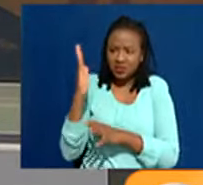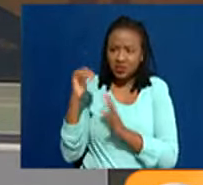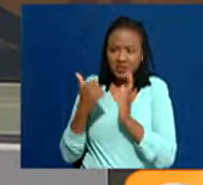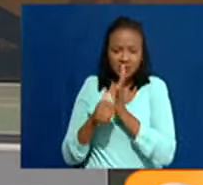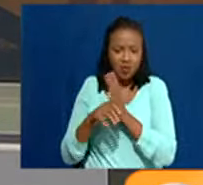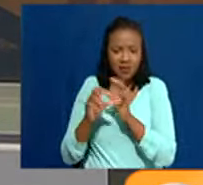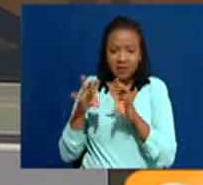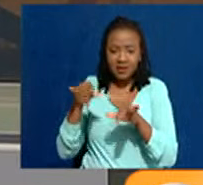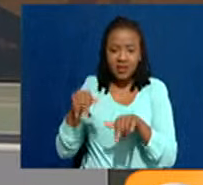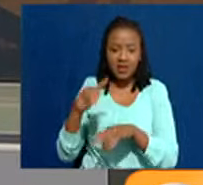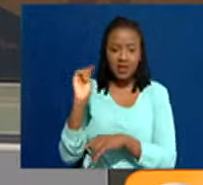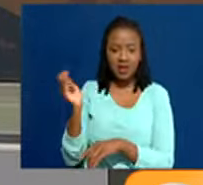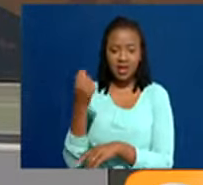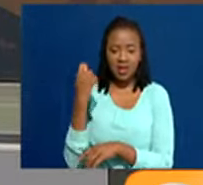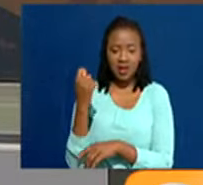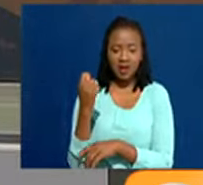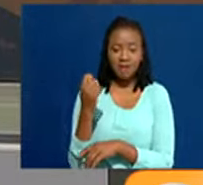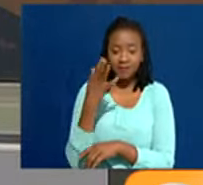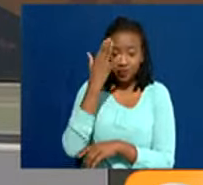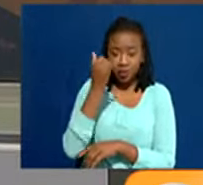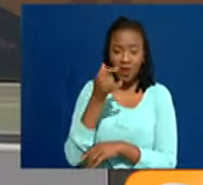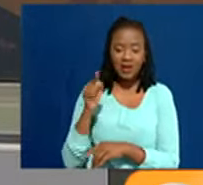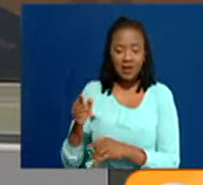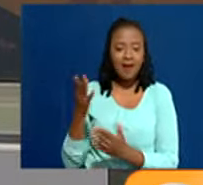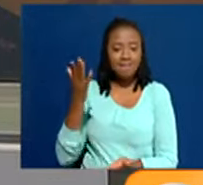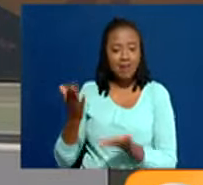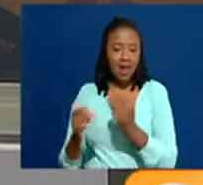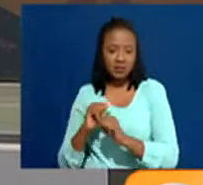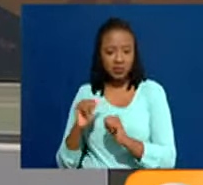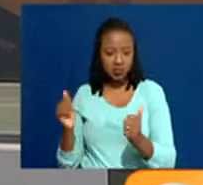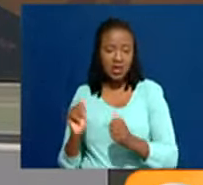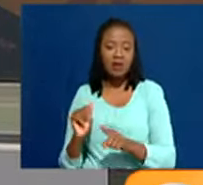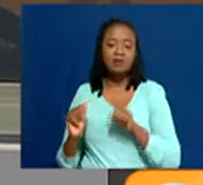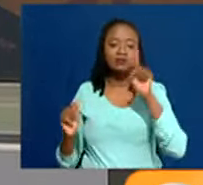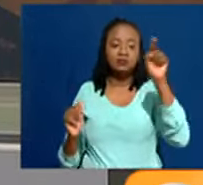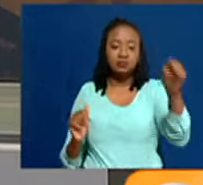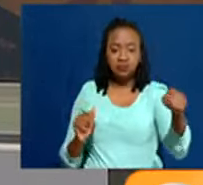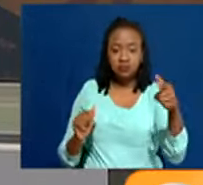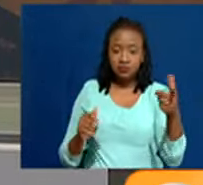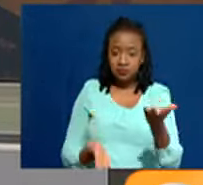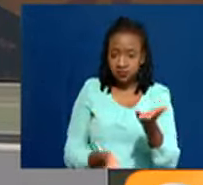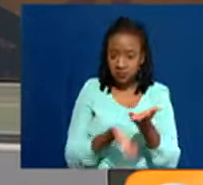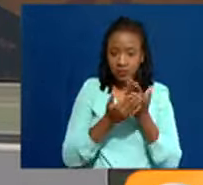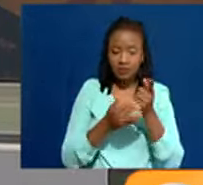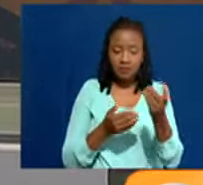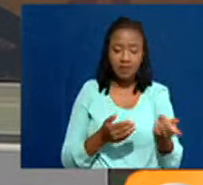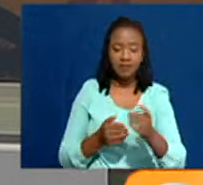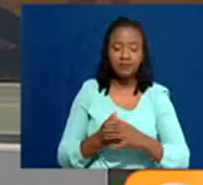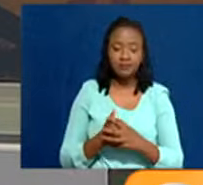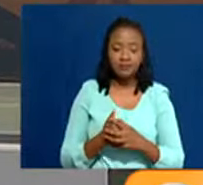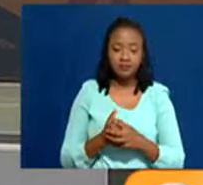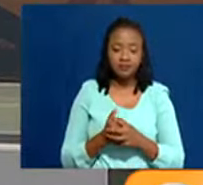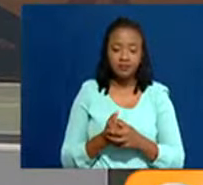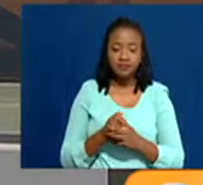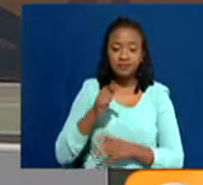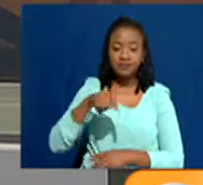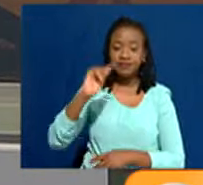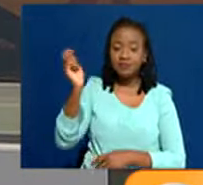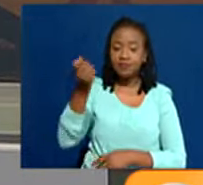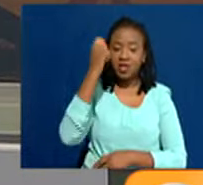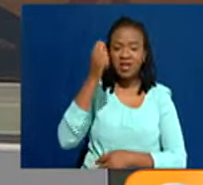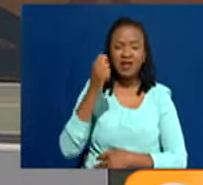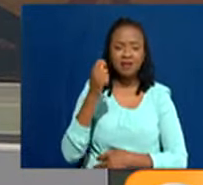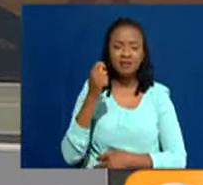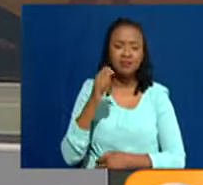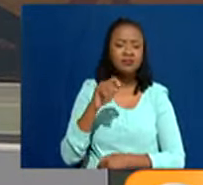informed by a balance of the country's security priorities and capabilities. Now, according to the head of state, Kenya is better